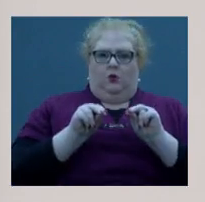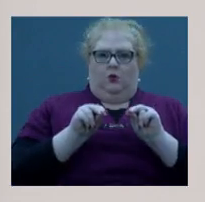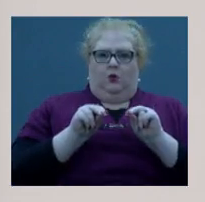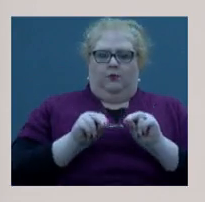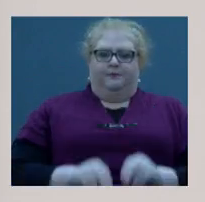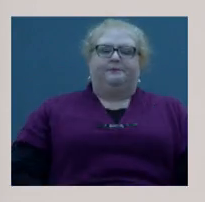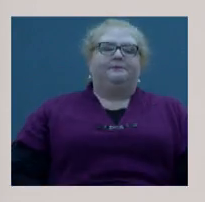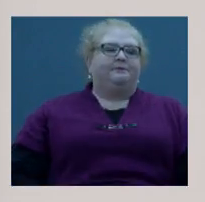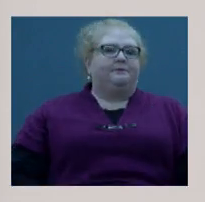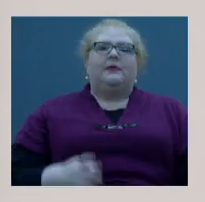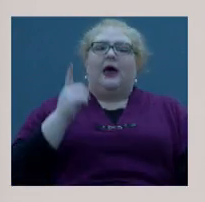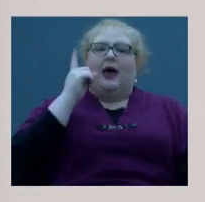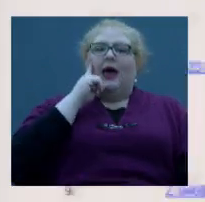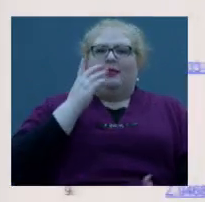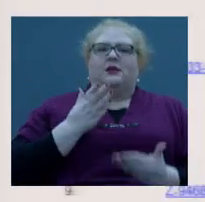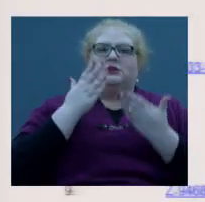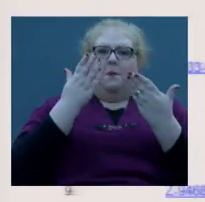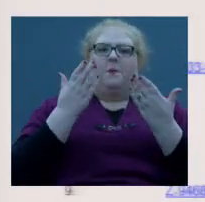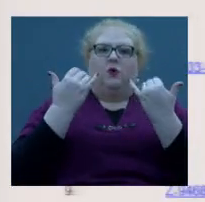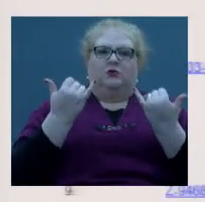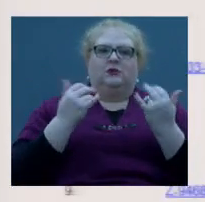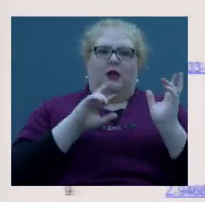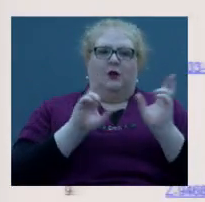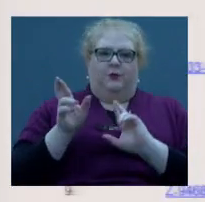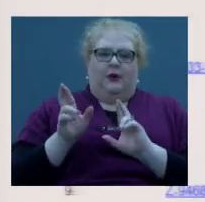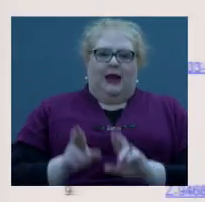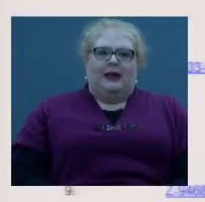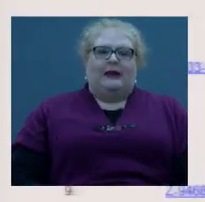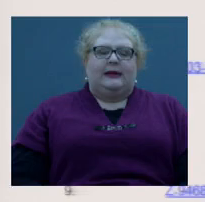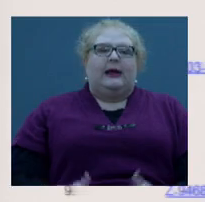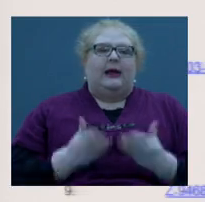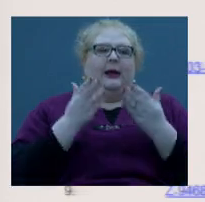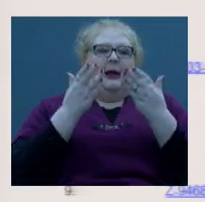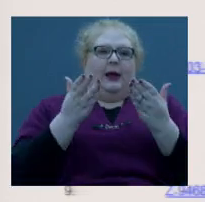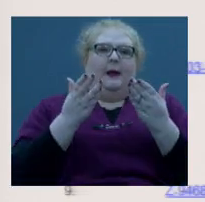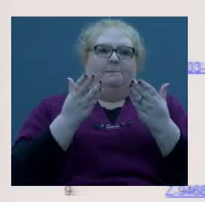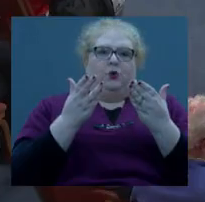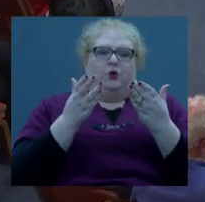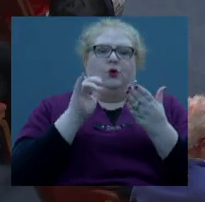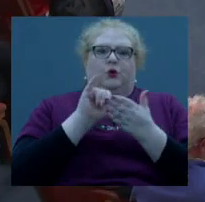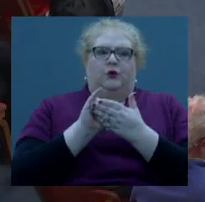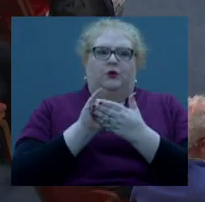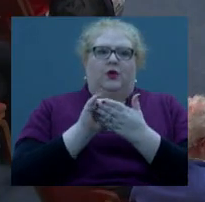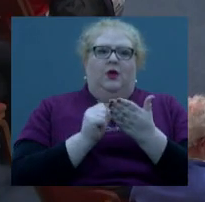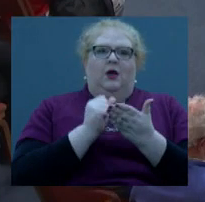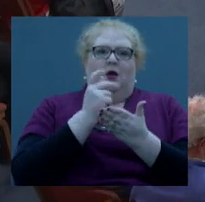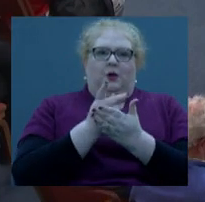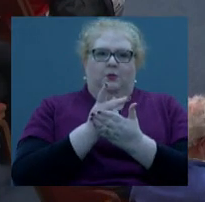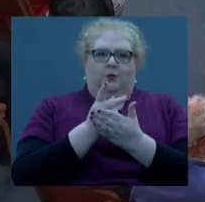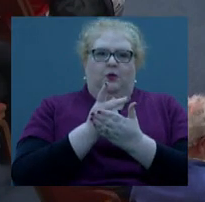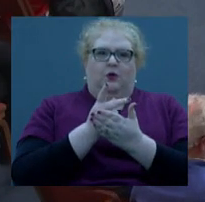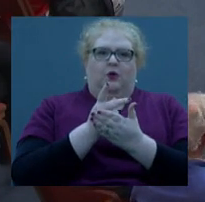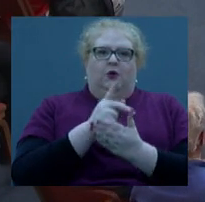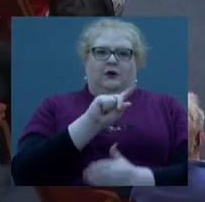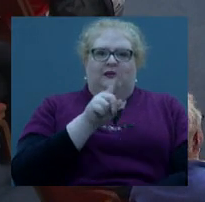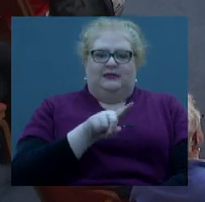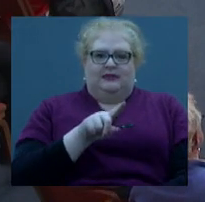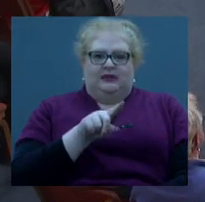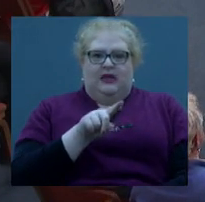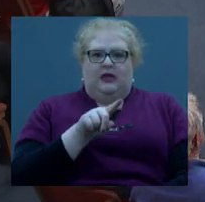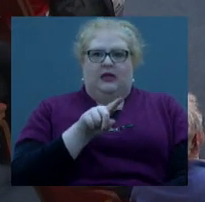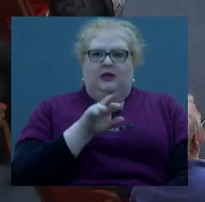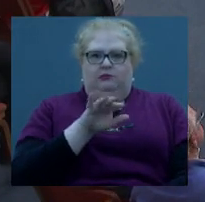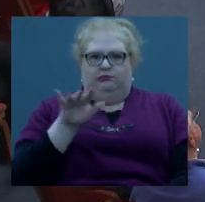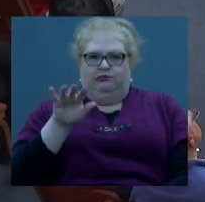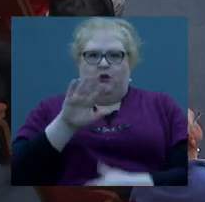I think a motion would be in order. Chairman LaTour, I move that we, for approval of item Z 8503, including all